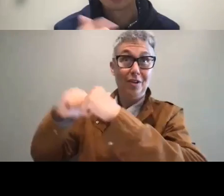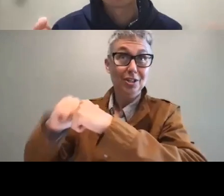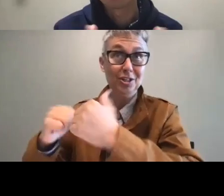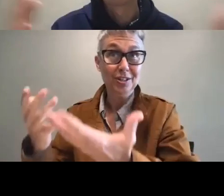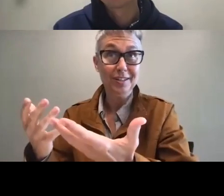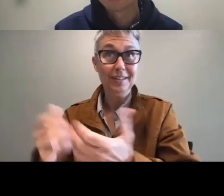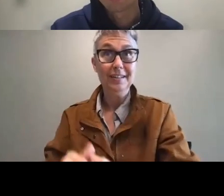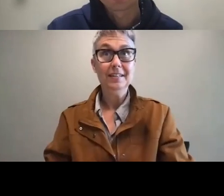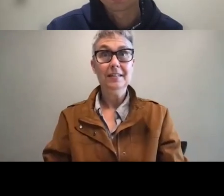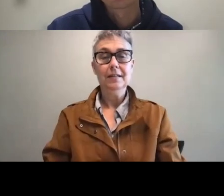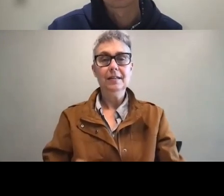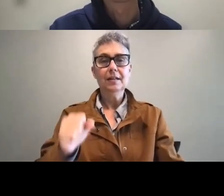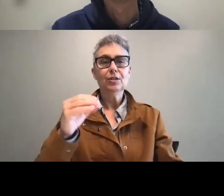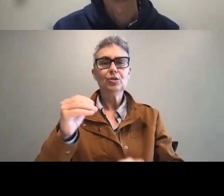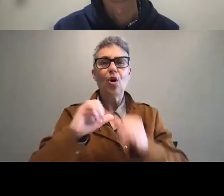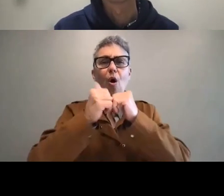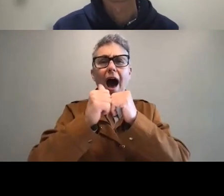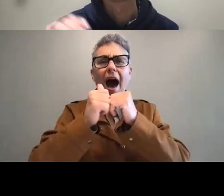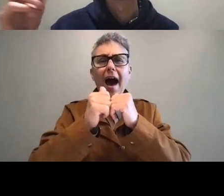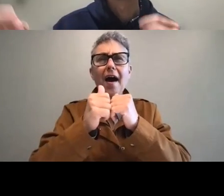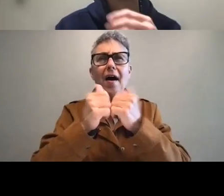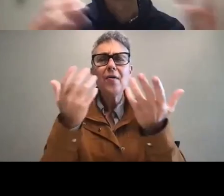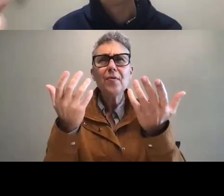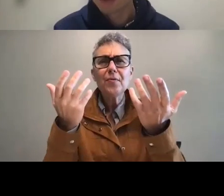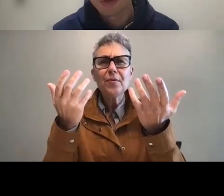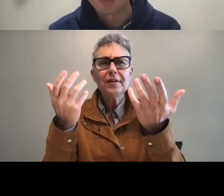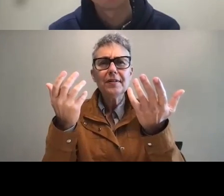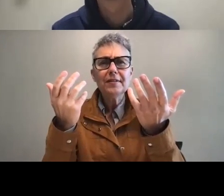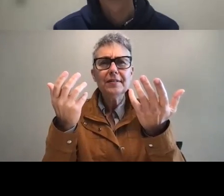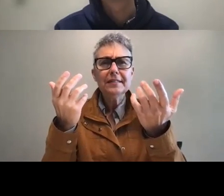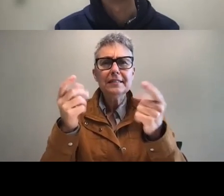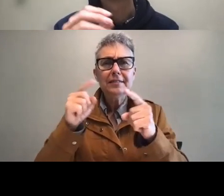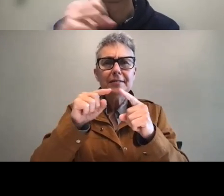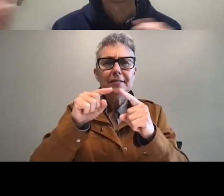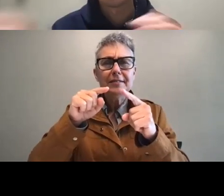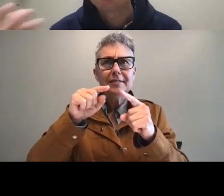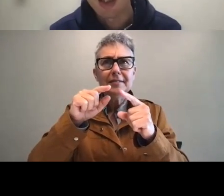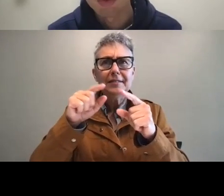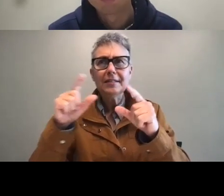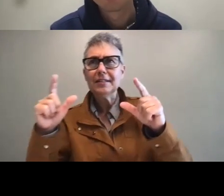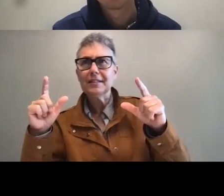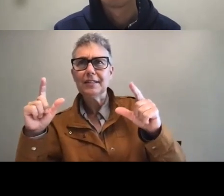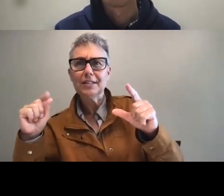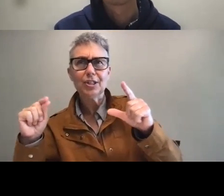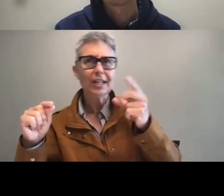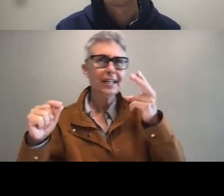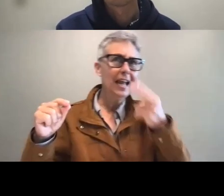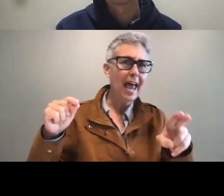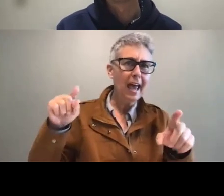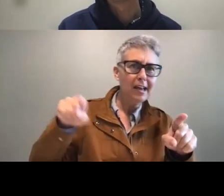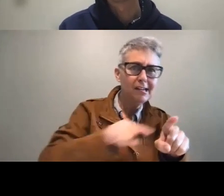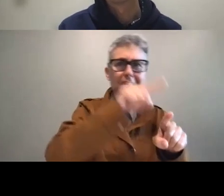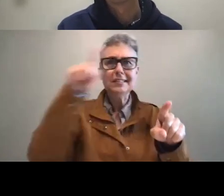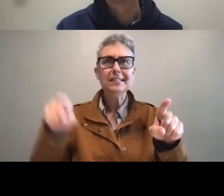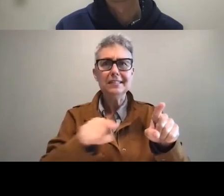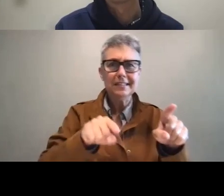I guess so. The question is, how can we kind of go around this chicken and egg problem? And